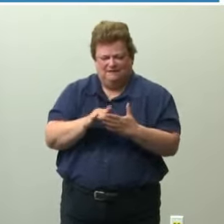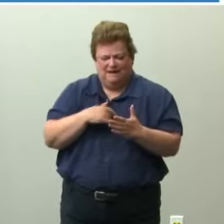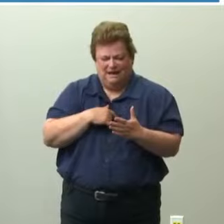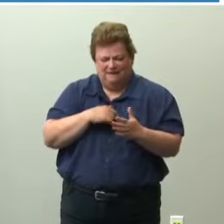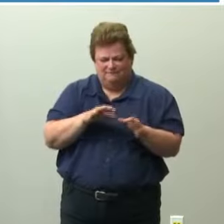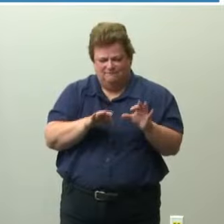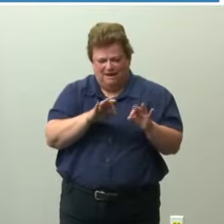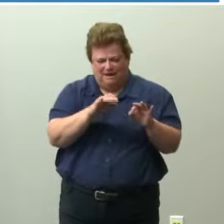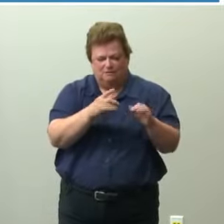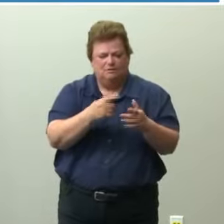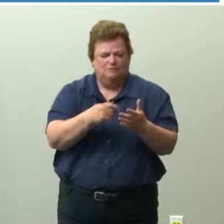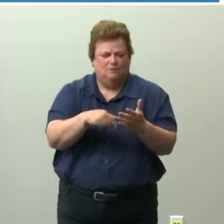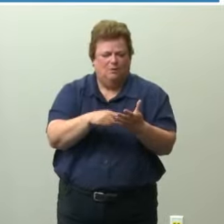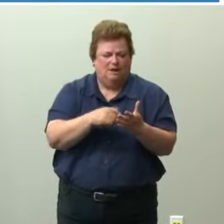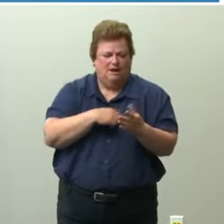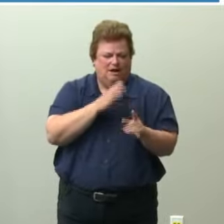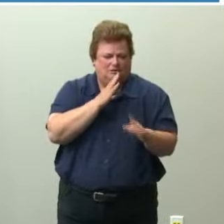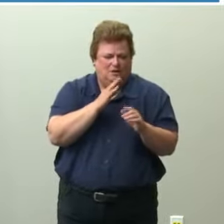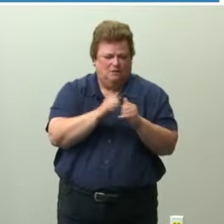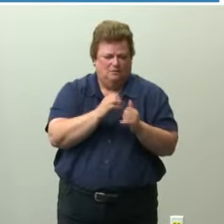they're seeing.